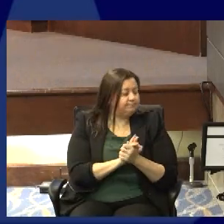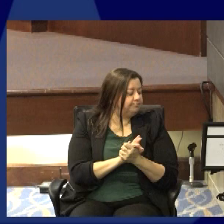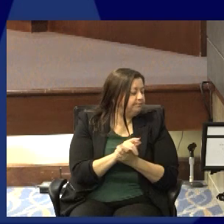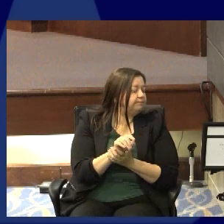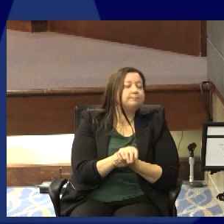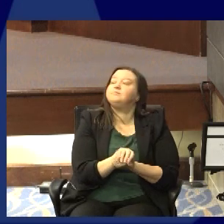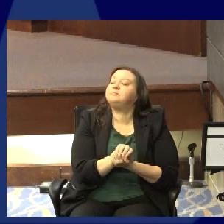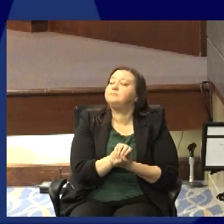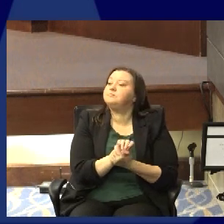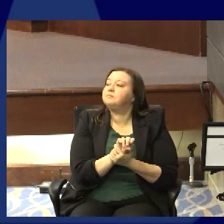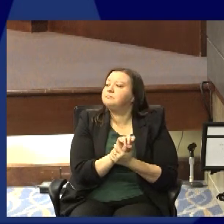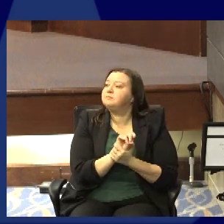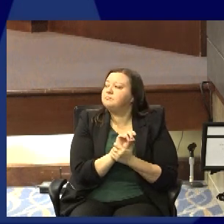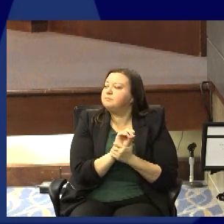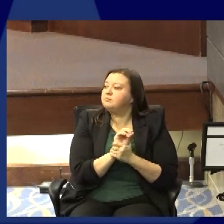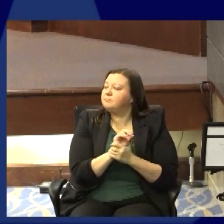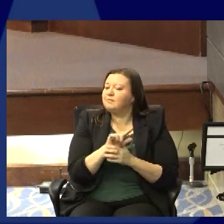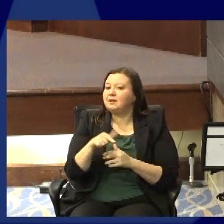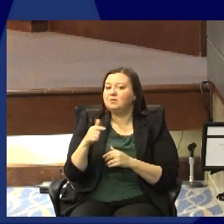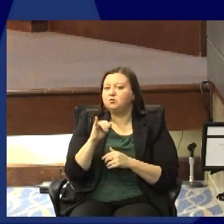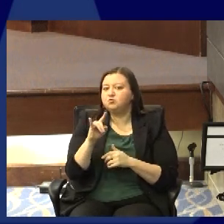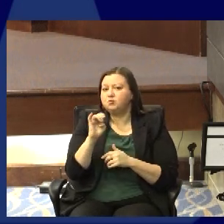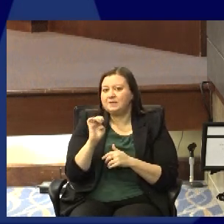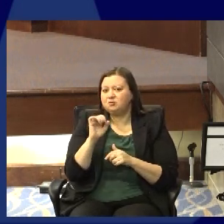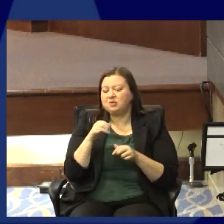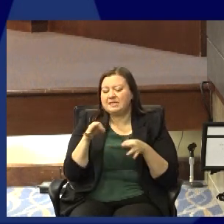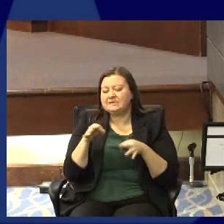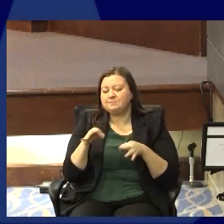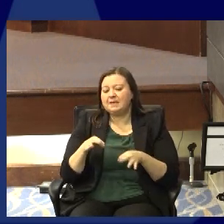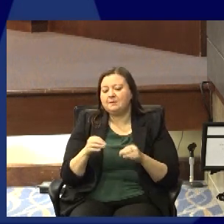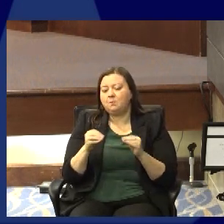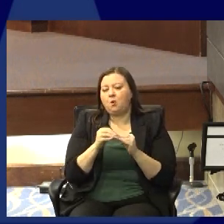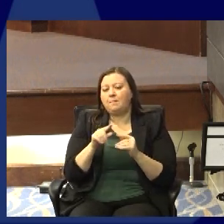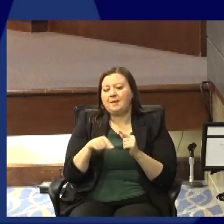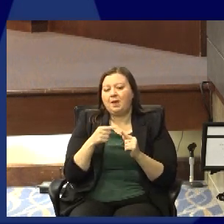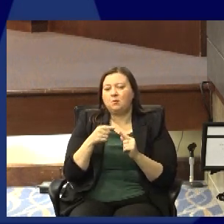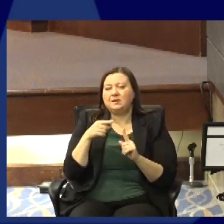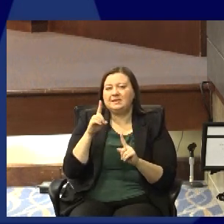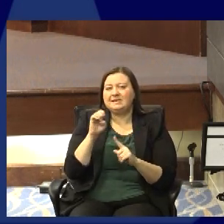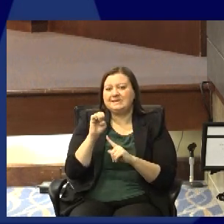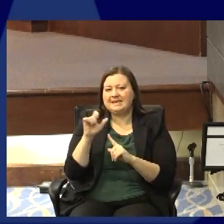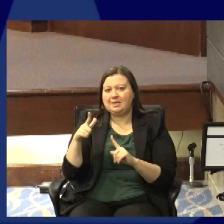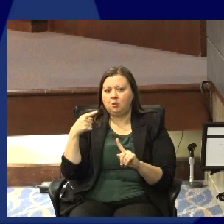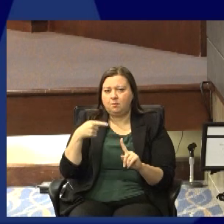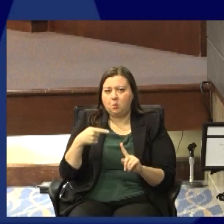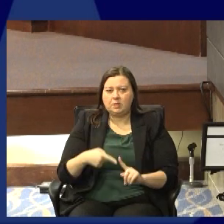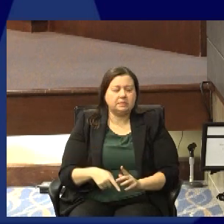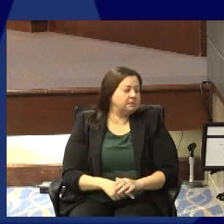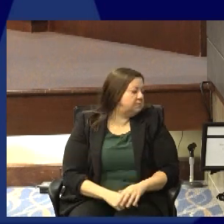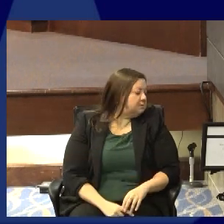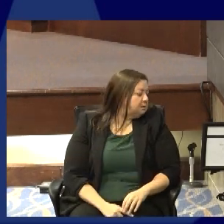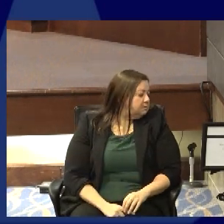to Julie so she can talk about the particular deal points. Let me scooch this over a little bit.